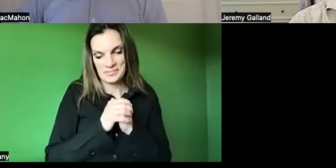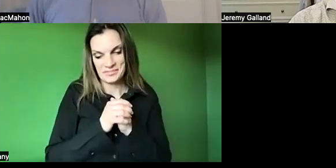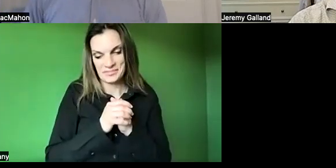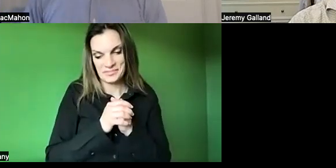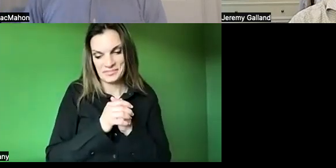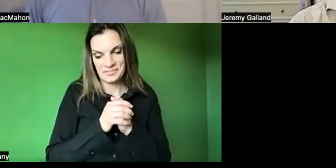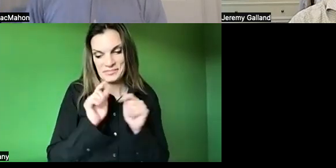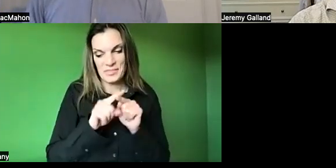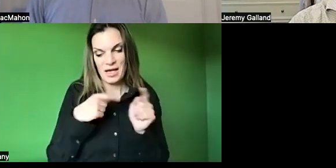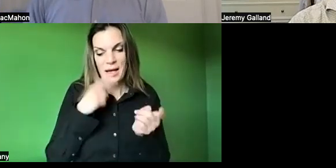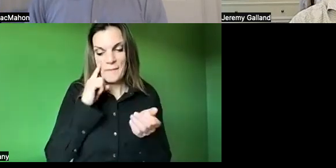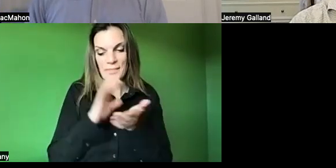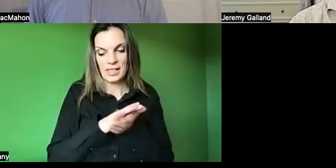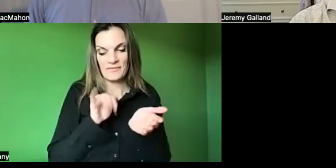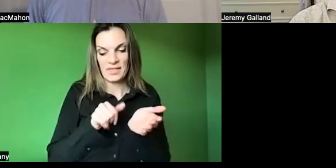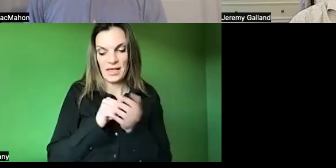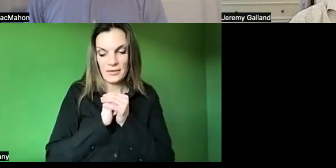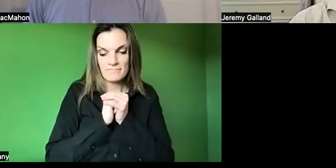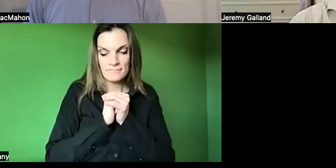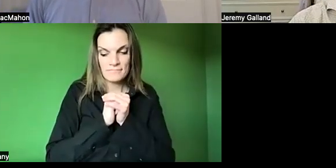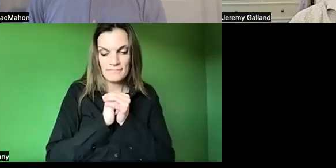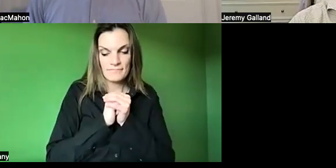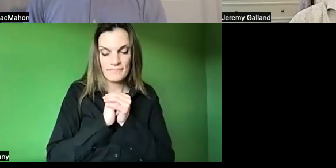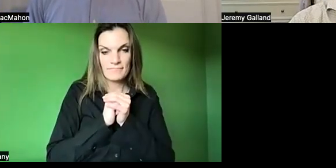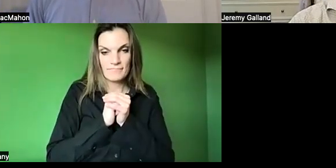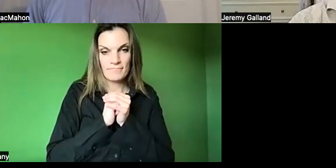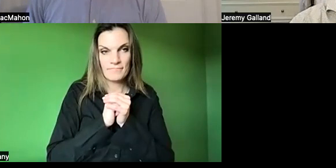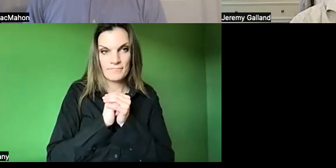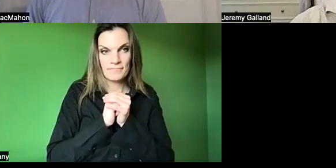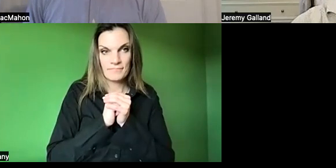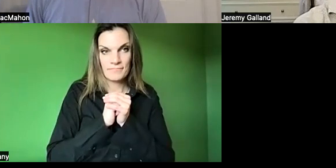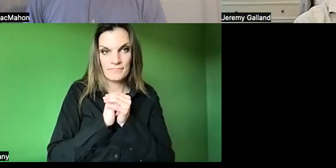But I also think, I'm